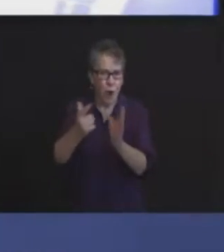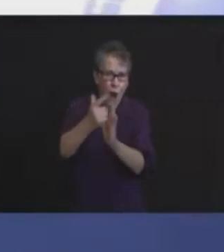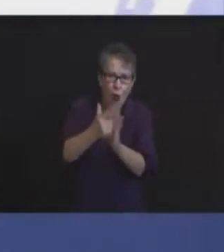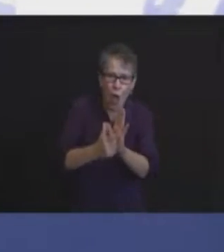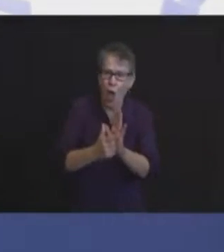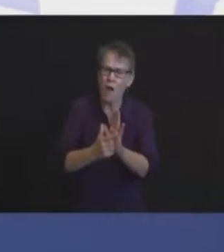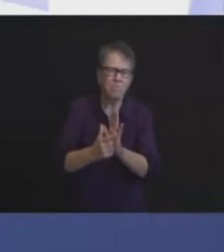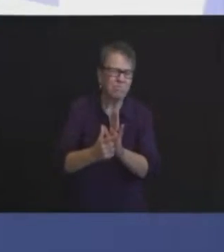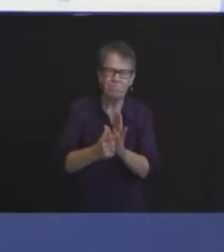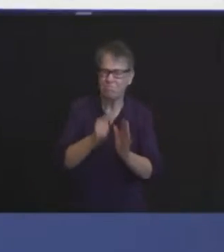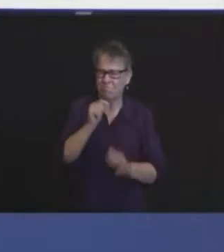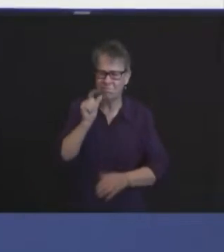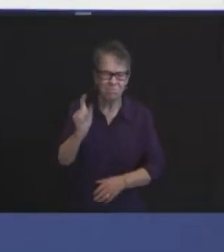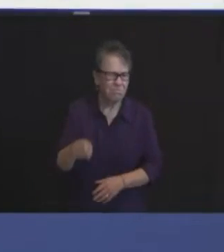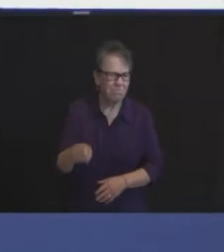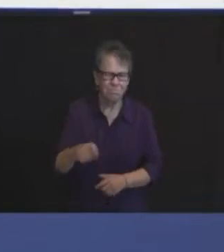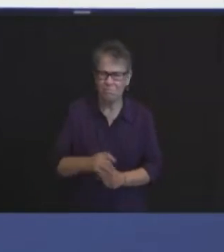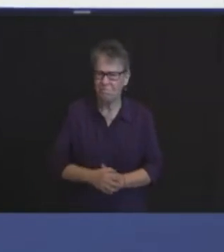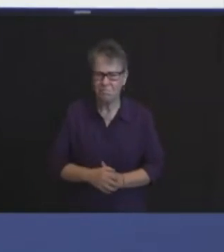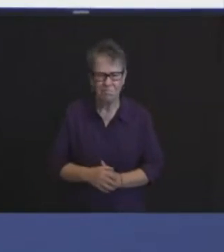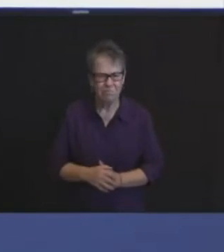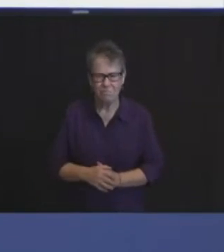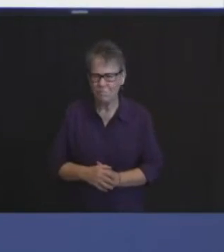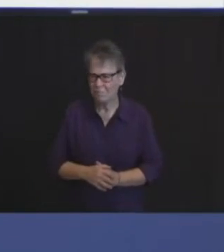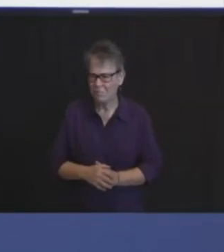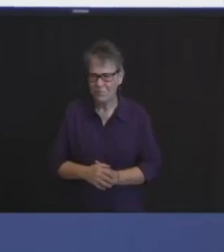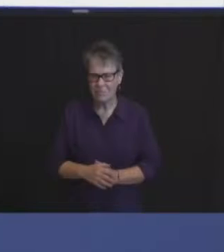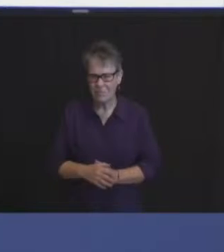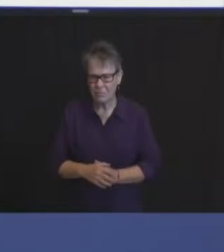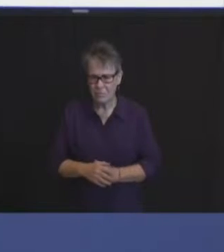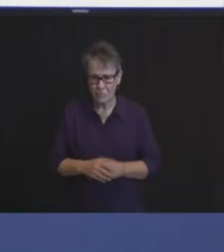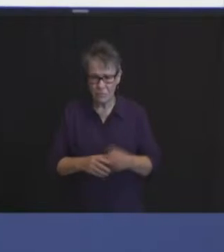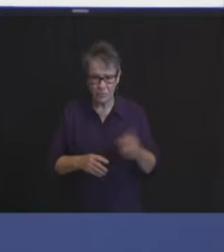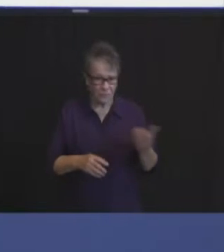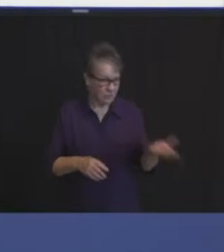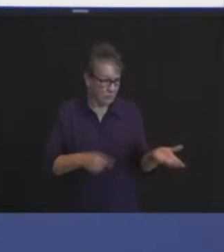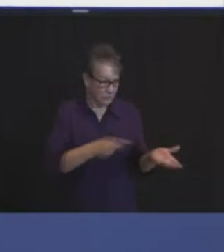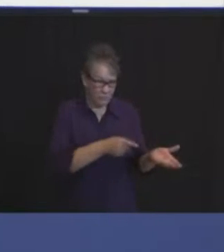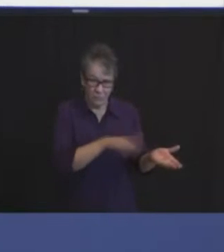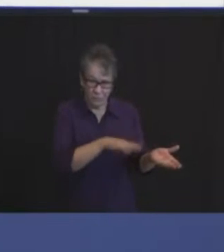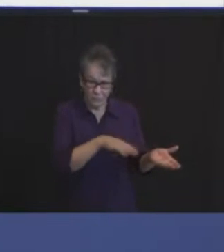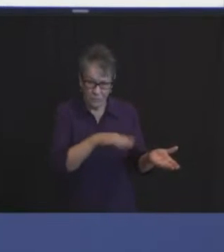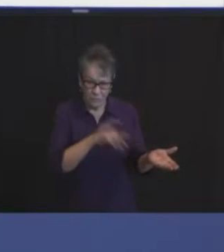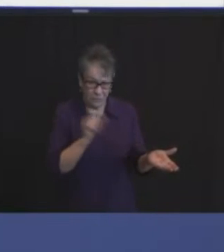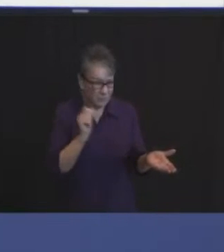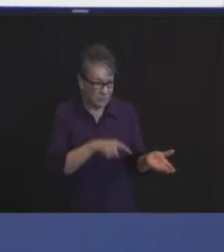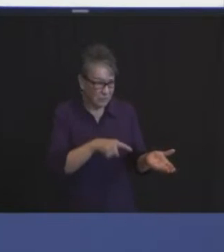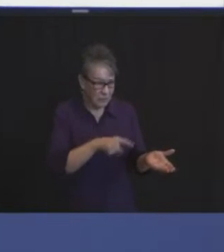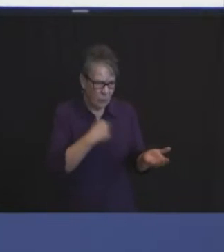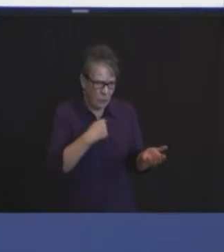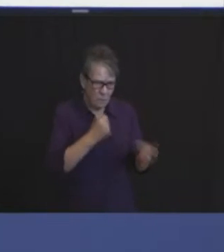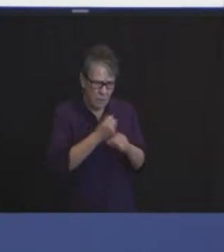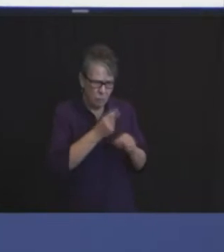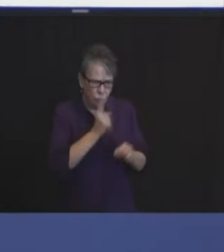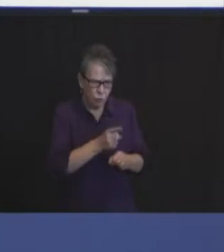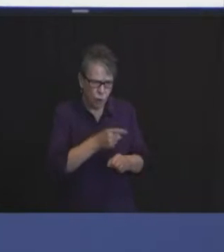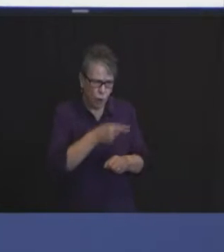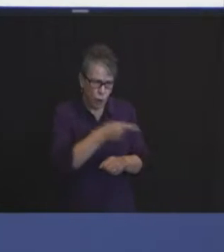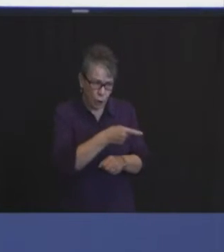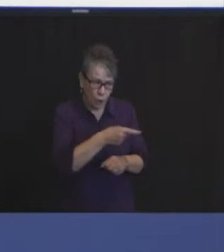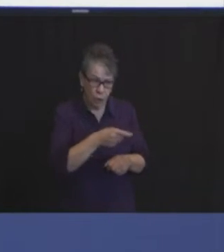we keep track of end of day dose wastage. I don't have the numbers in front of me. It's